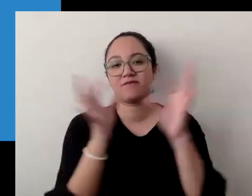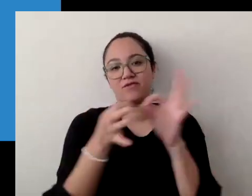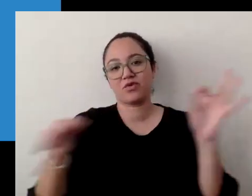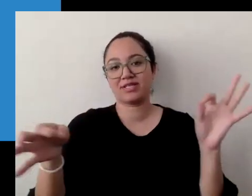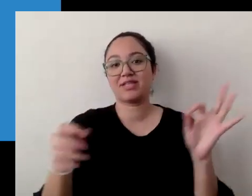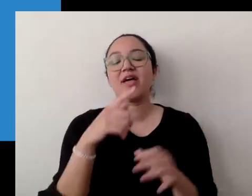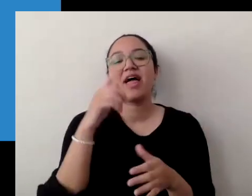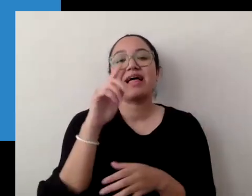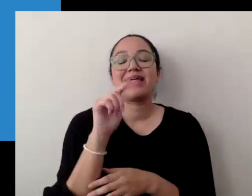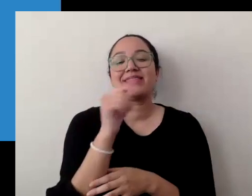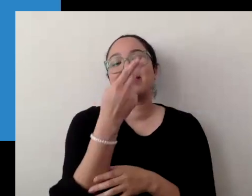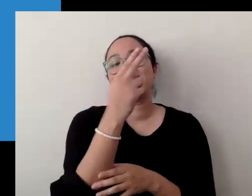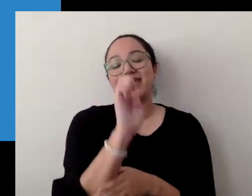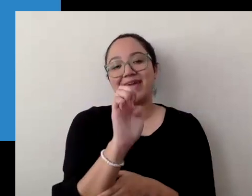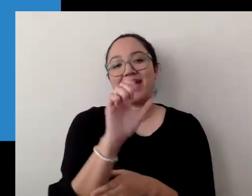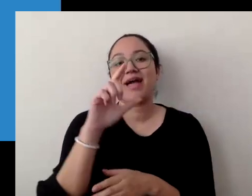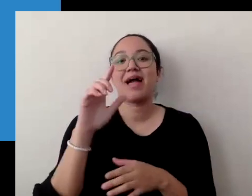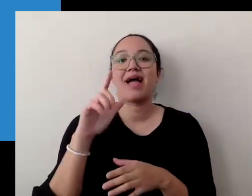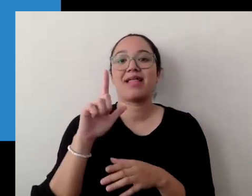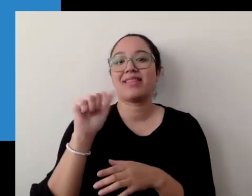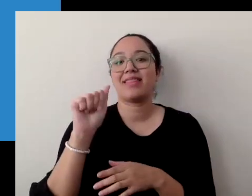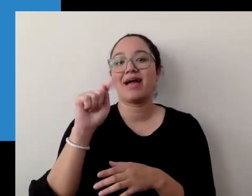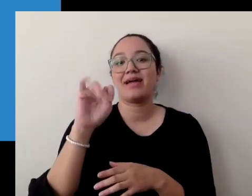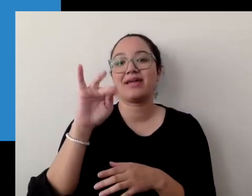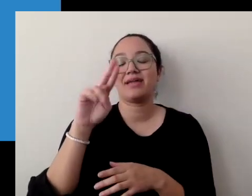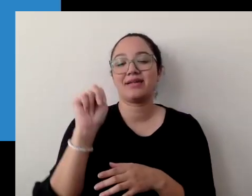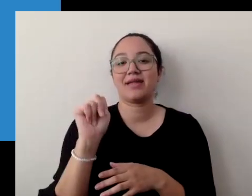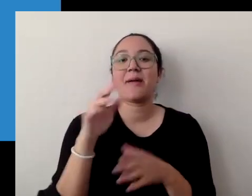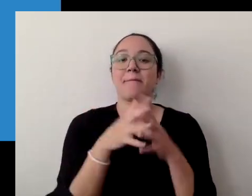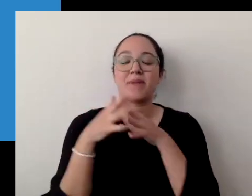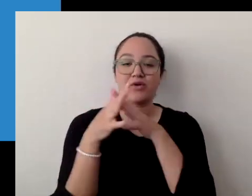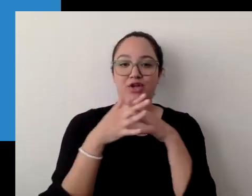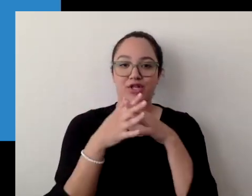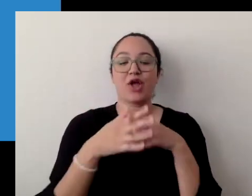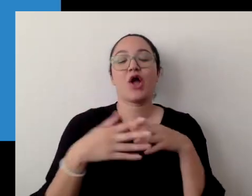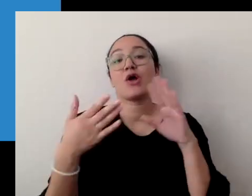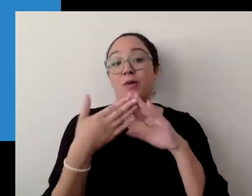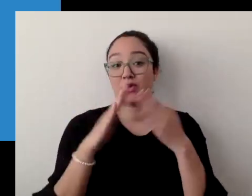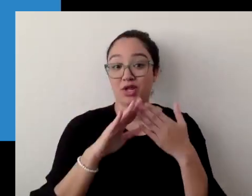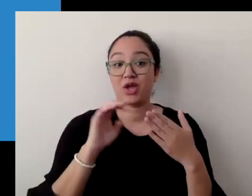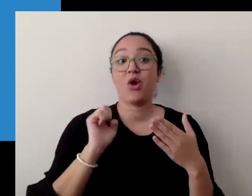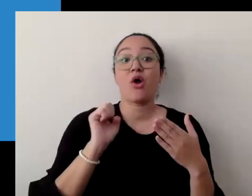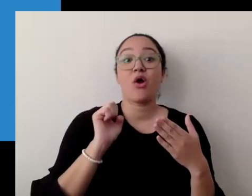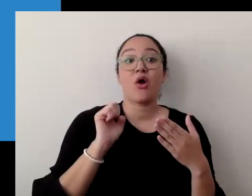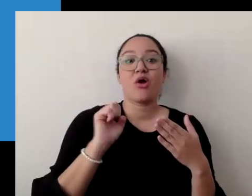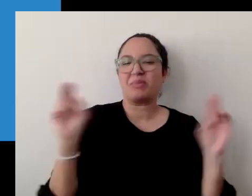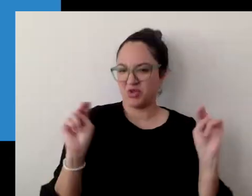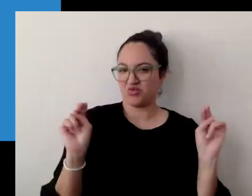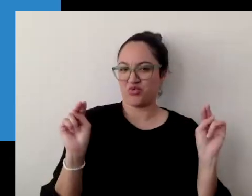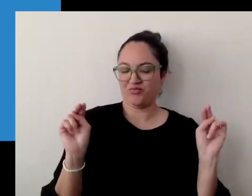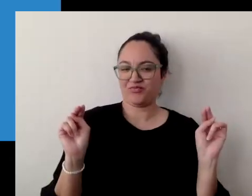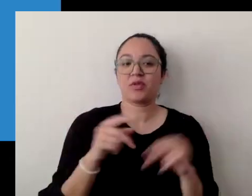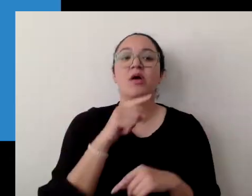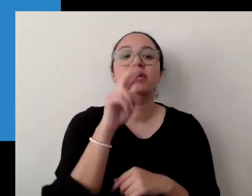American community, but we put it in a gender neutral term. Or interpret into Spanish